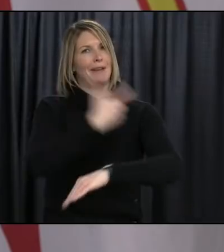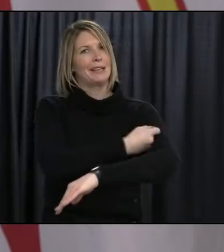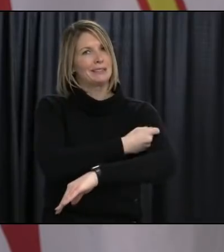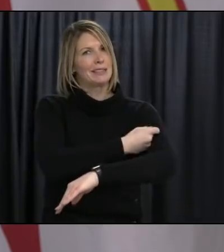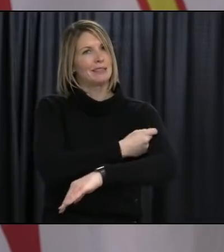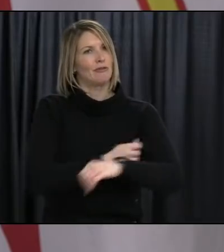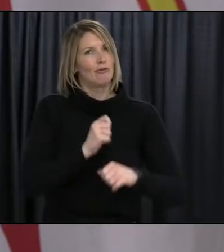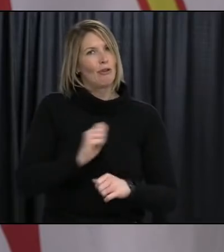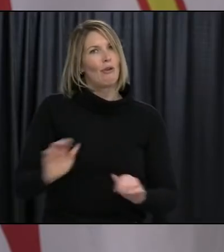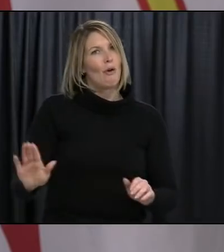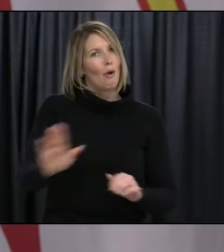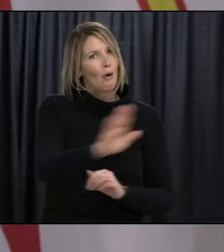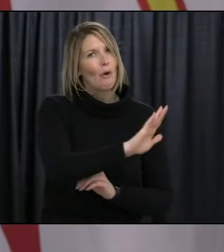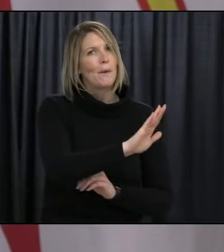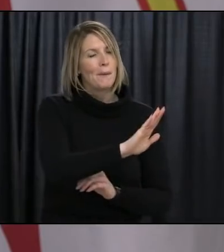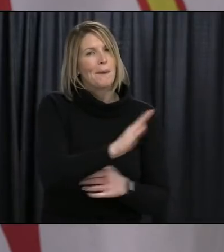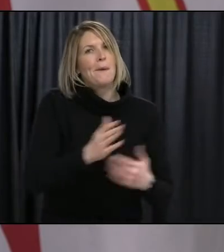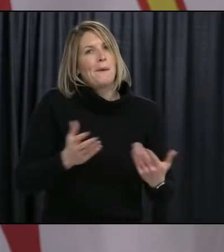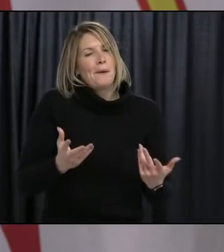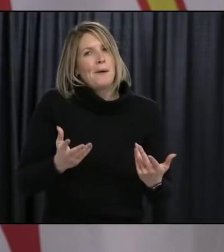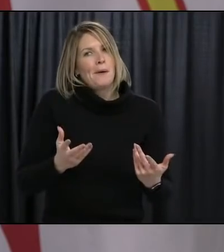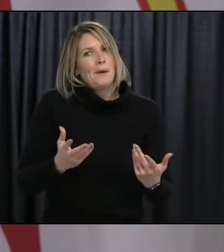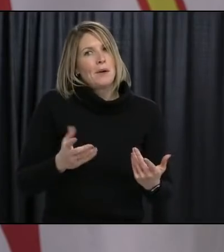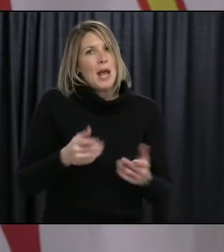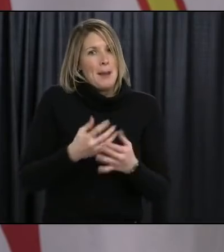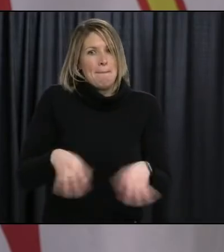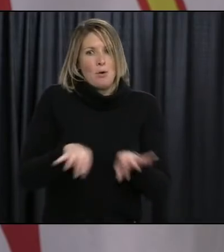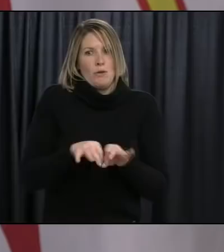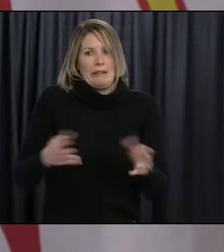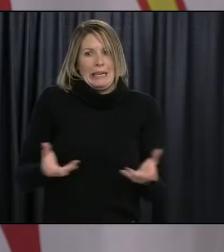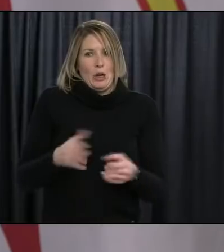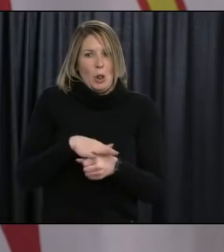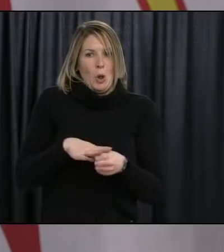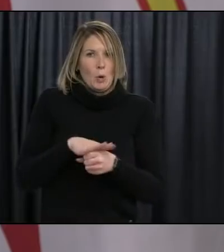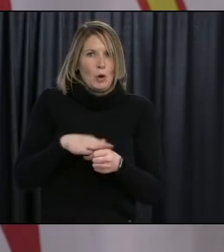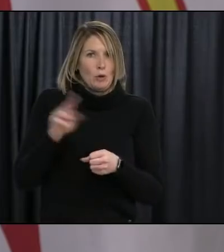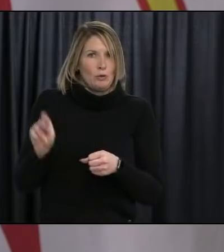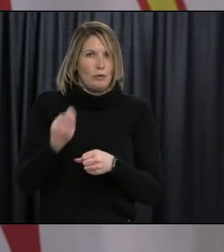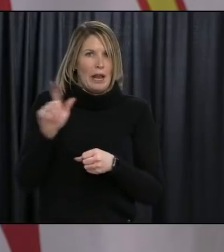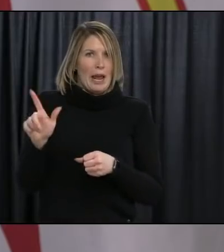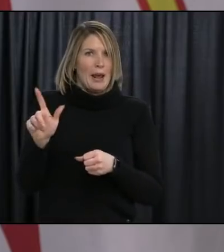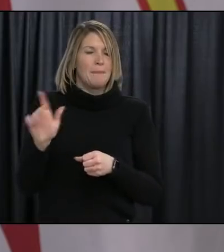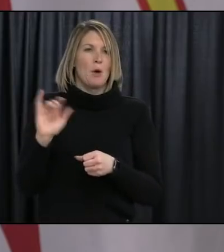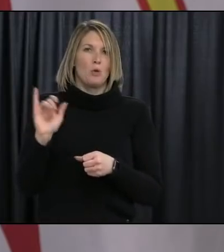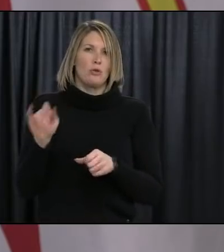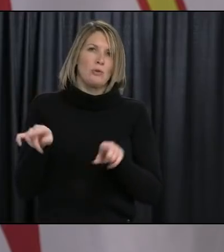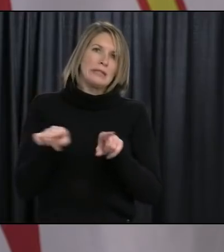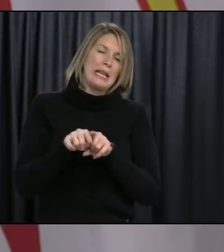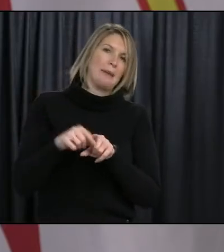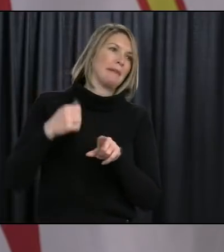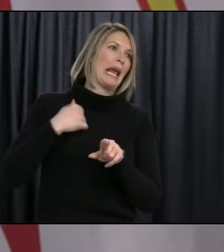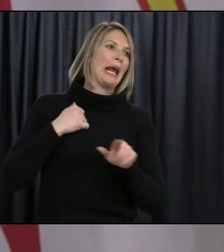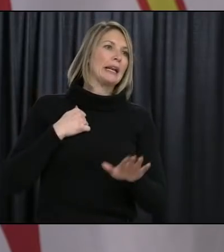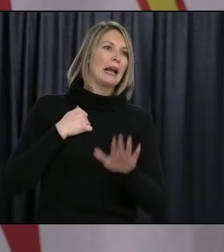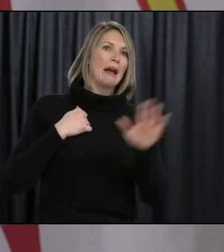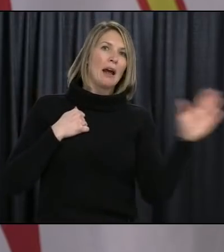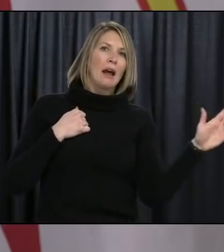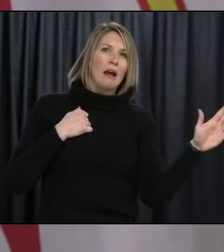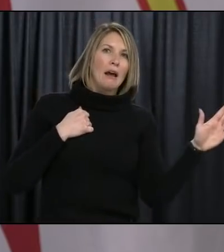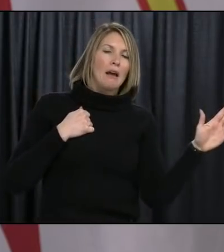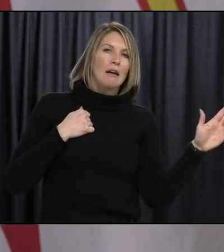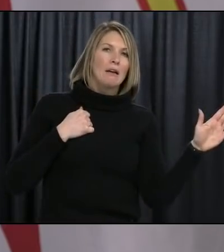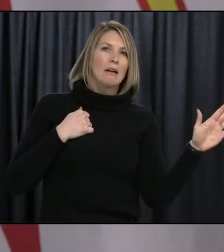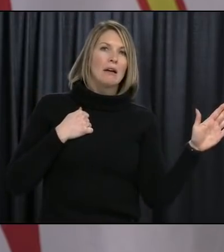very important that we need to see that, not just here, but be nice if we could see it elsewhere. We may not need to see it elsewhere